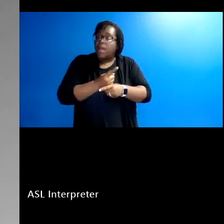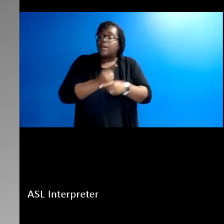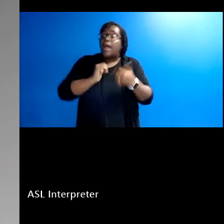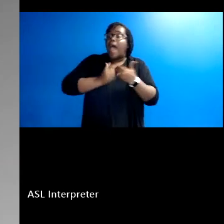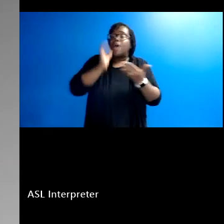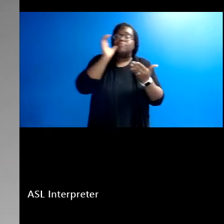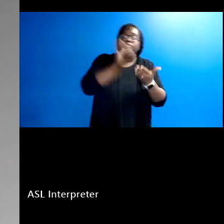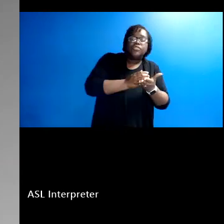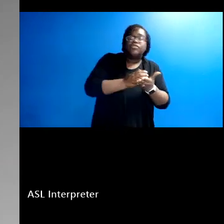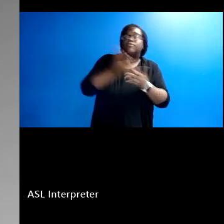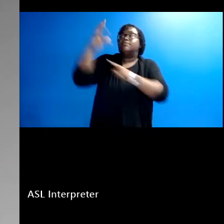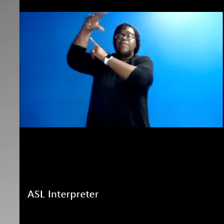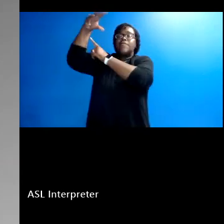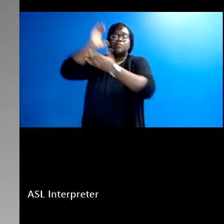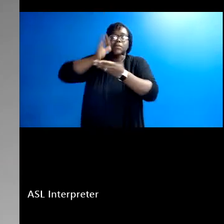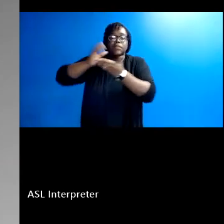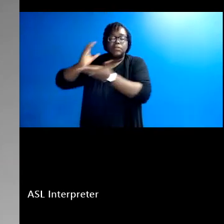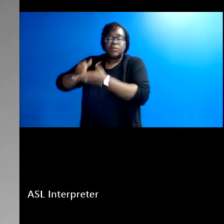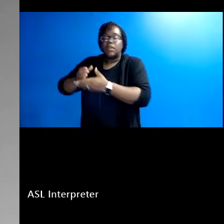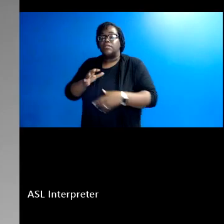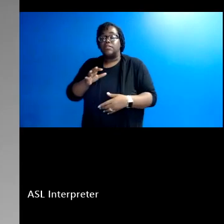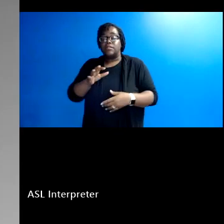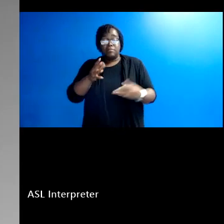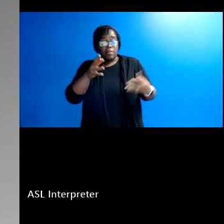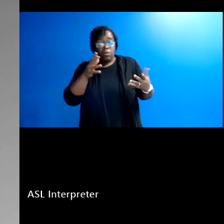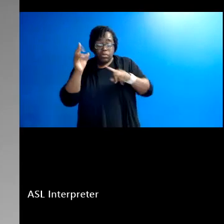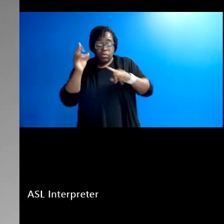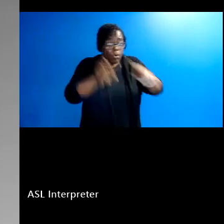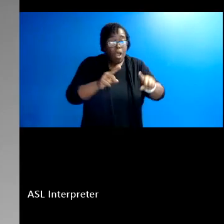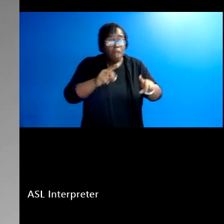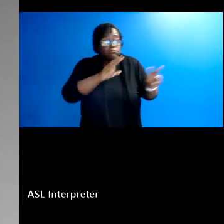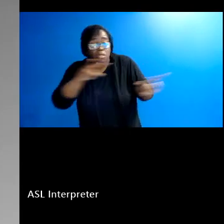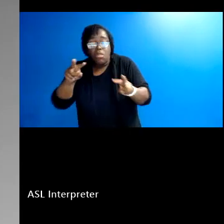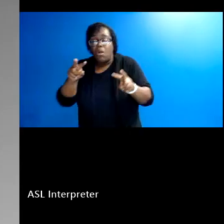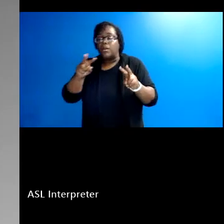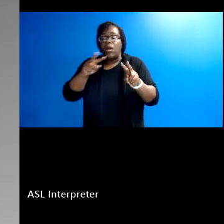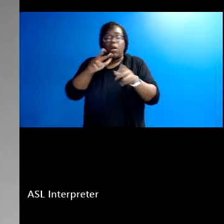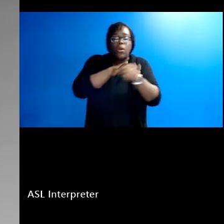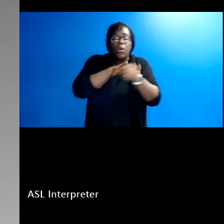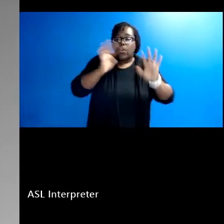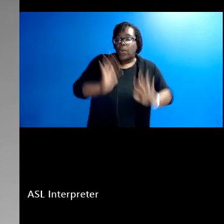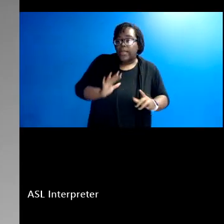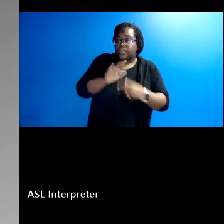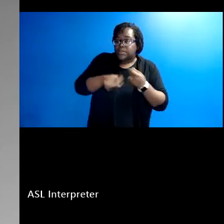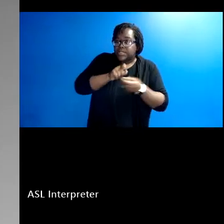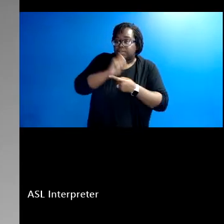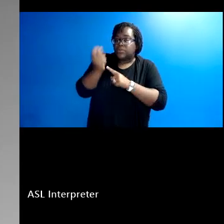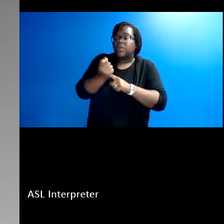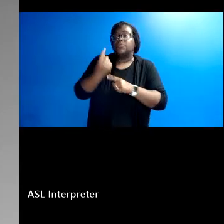imagery, the actual field conditions, local weather specific conditions. So we are doing this to make sure we